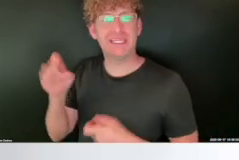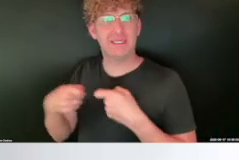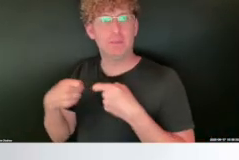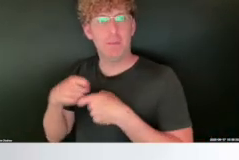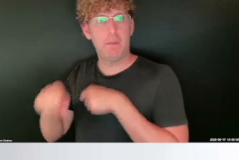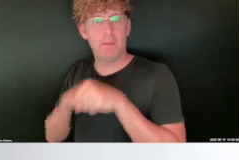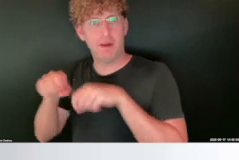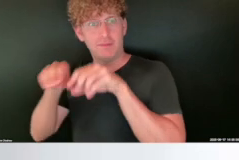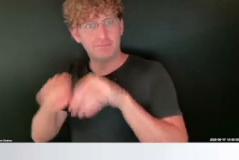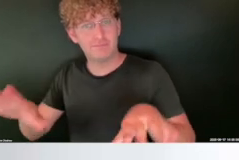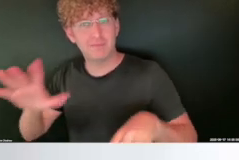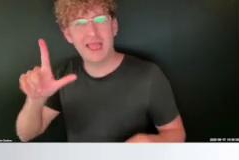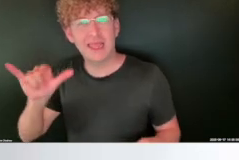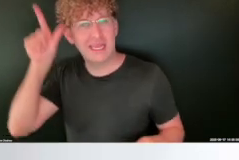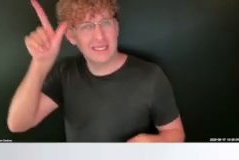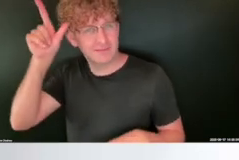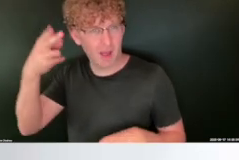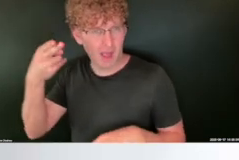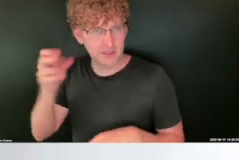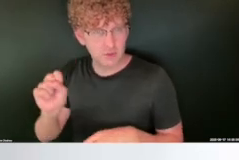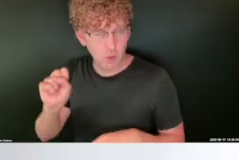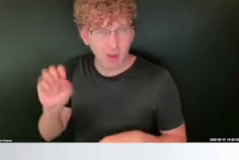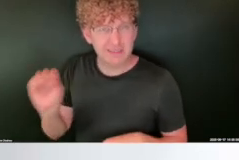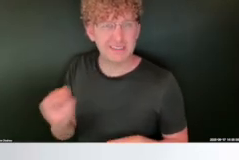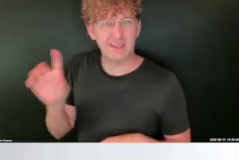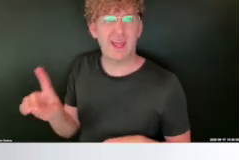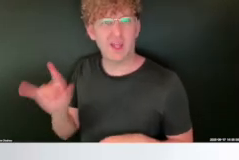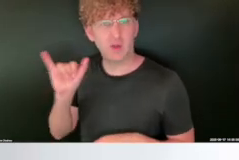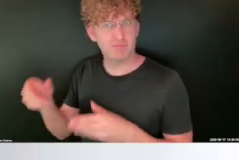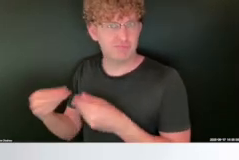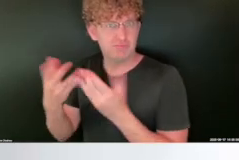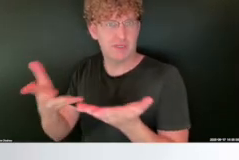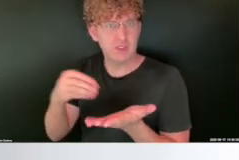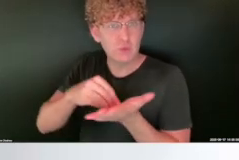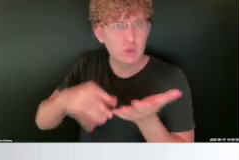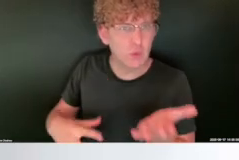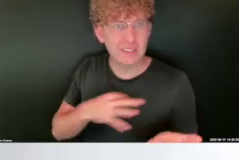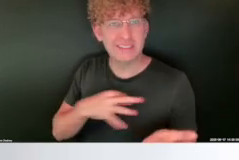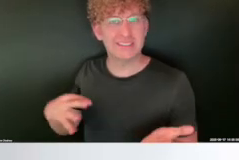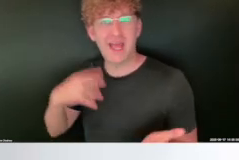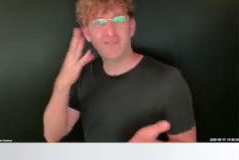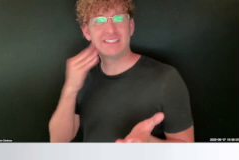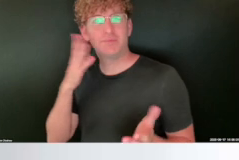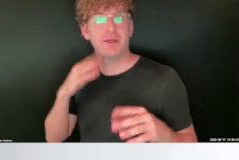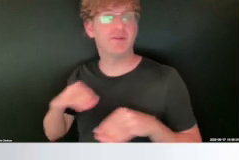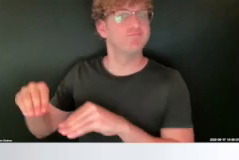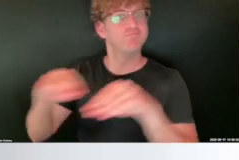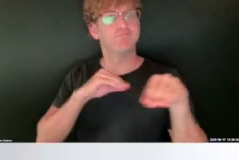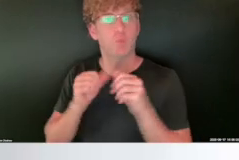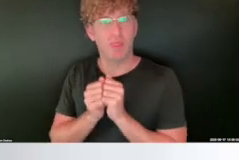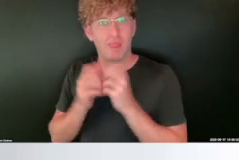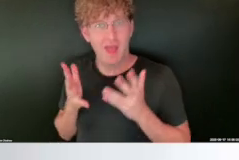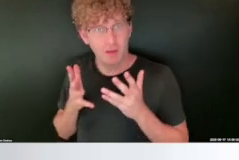car. A few of the lessons learned from these first school projects touch on the importance of planning with the broader community schools